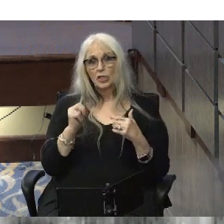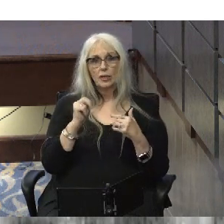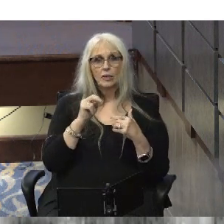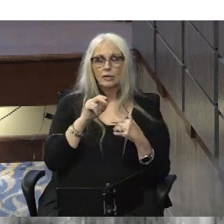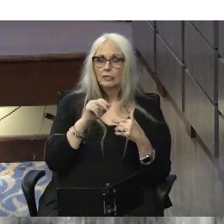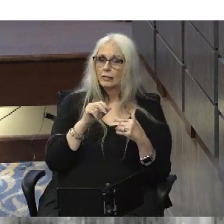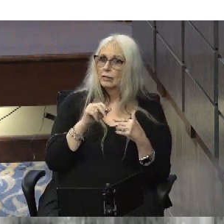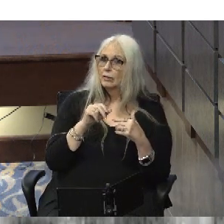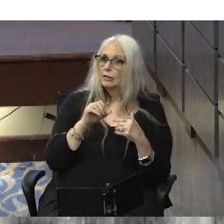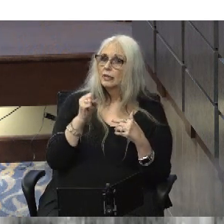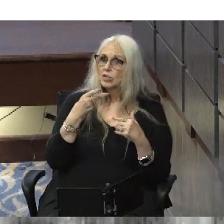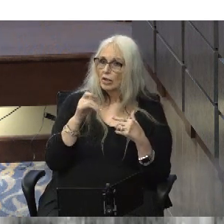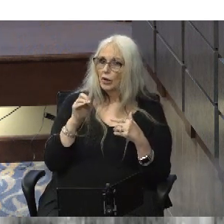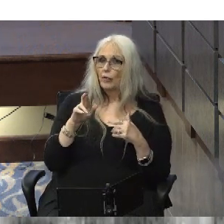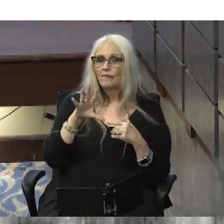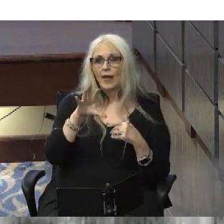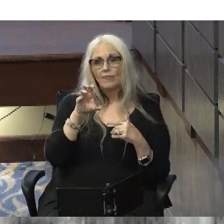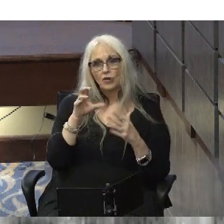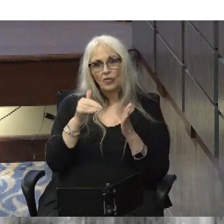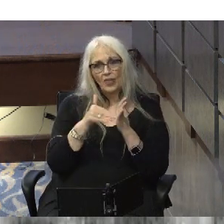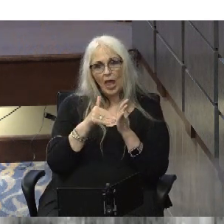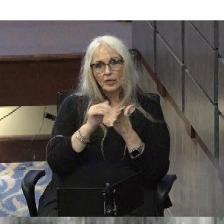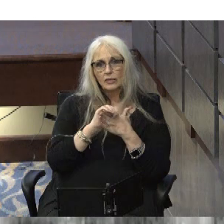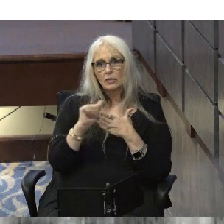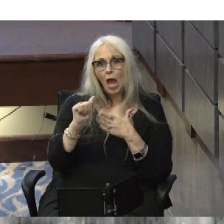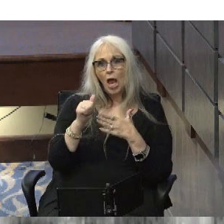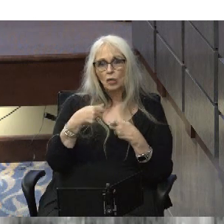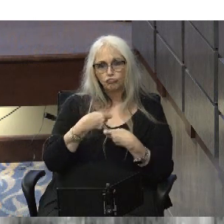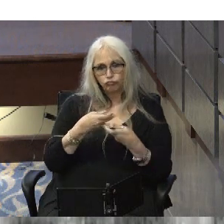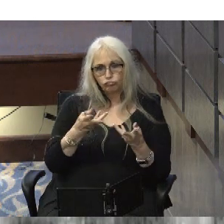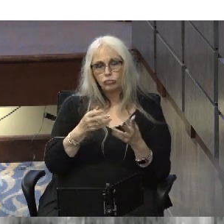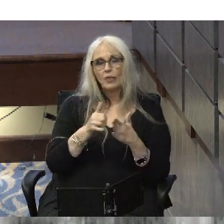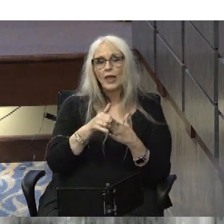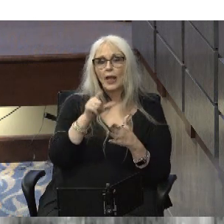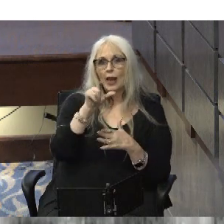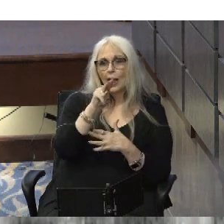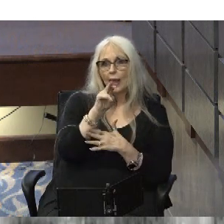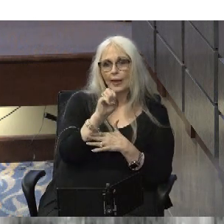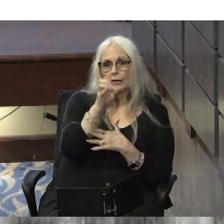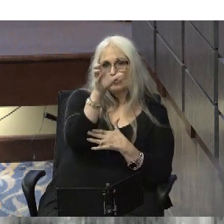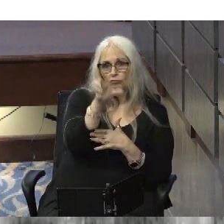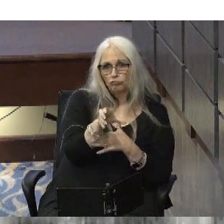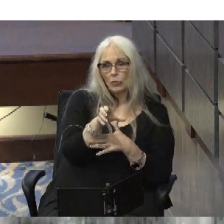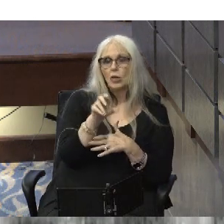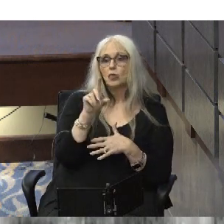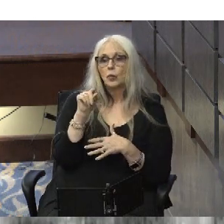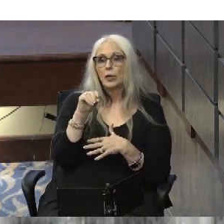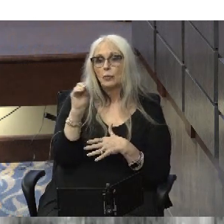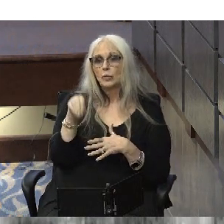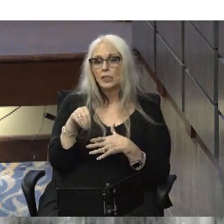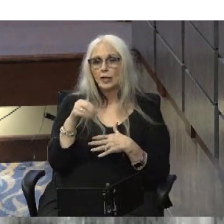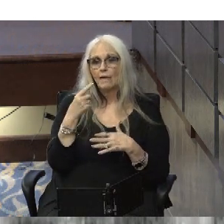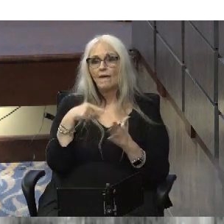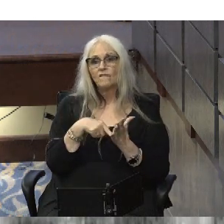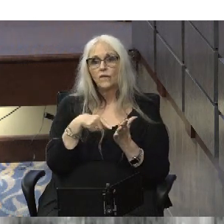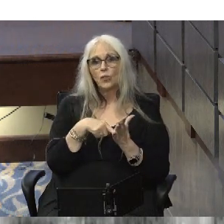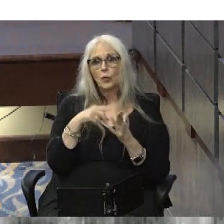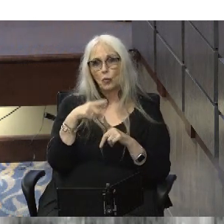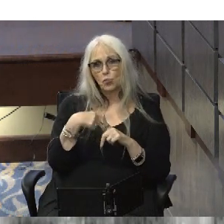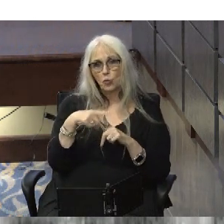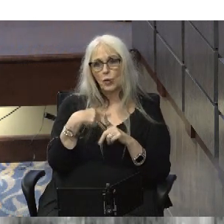shelter, $500,000 will be allocated to that line item, so 20%. For the development of affordable rental